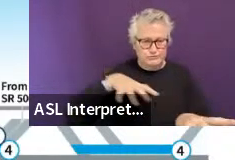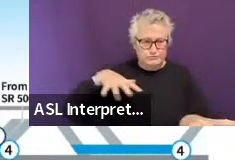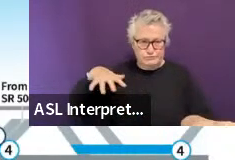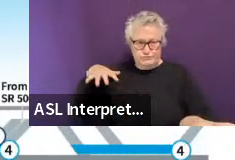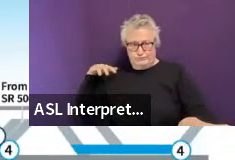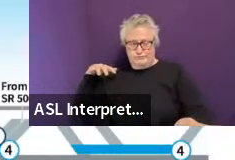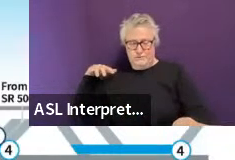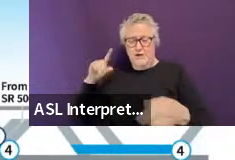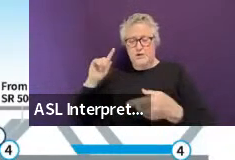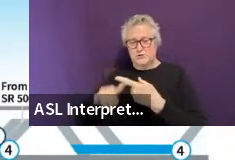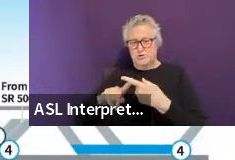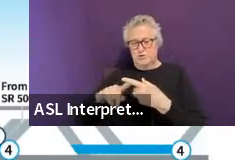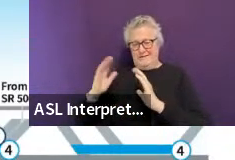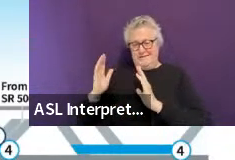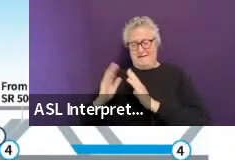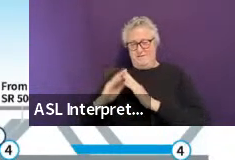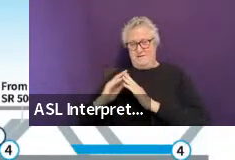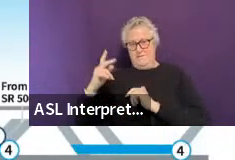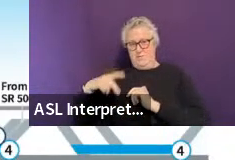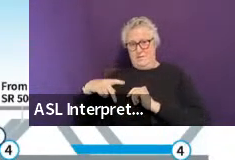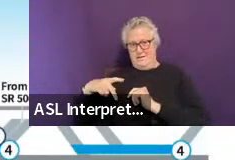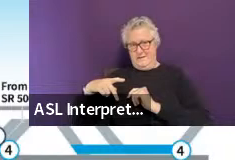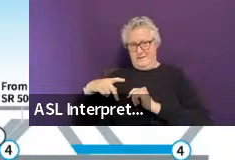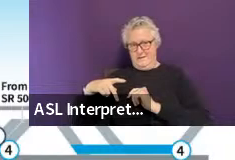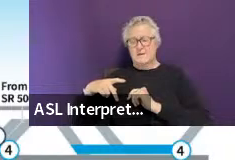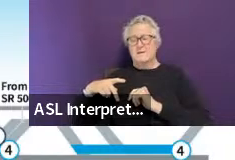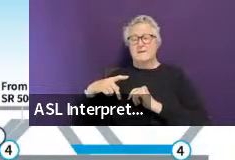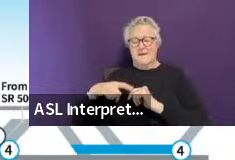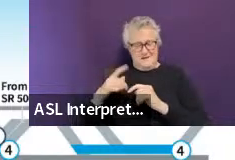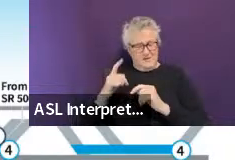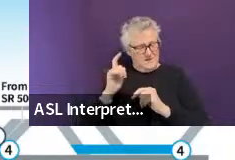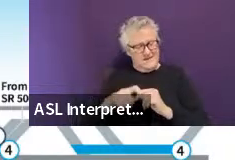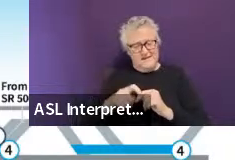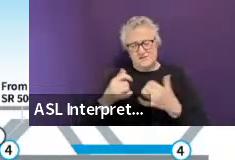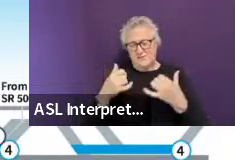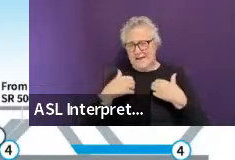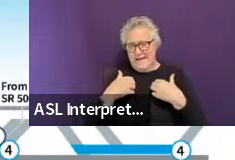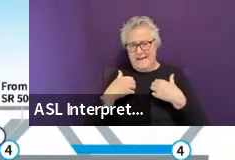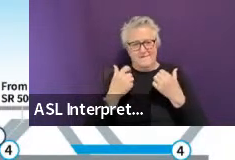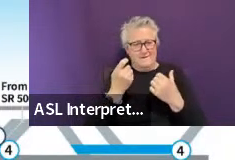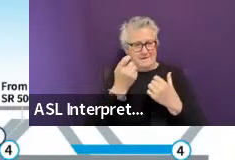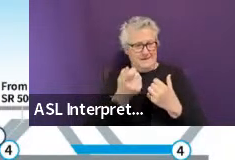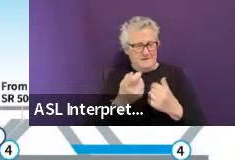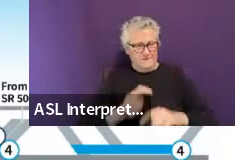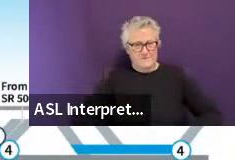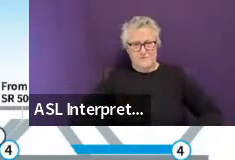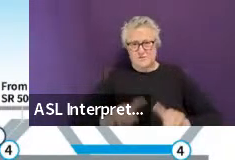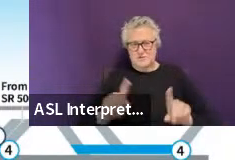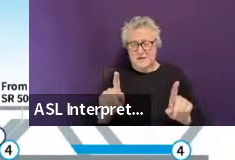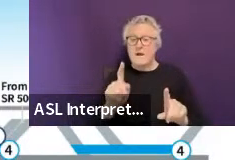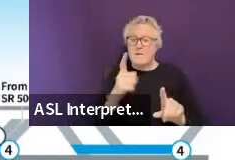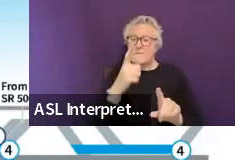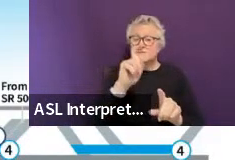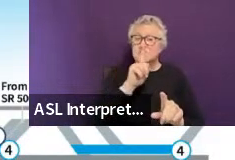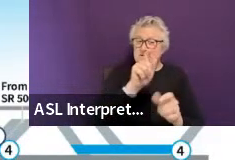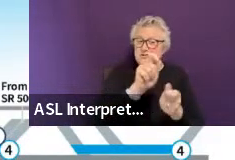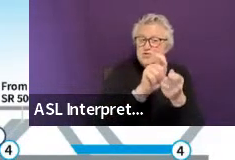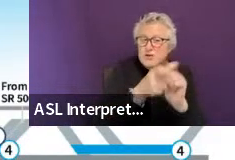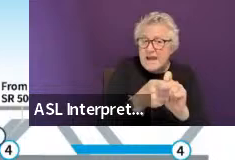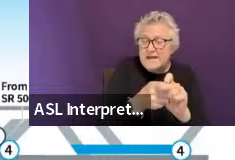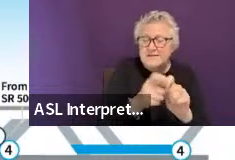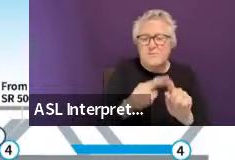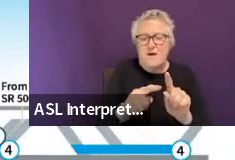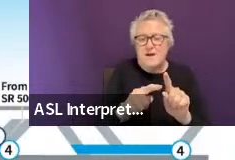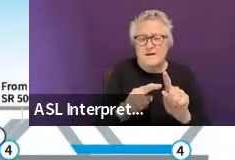you need to extend your model. You need to have further distance to kind of capture that entire difference, because there is change. It's outside of